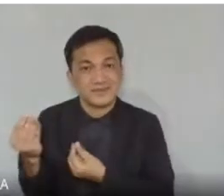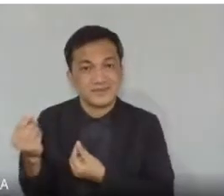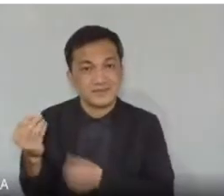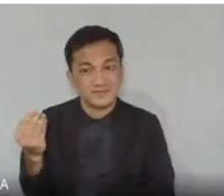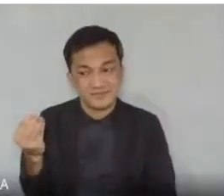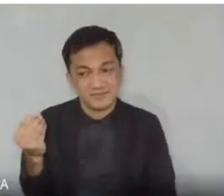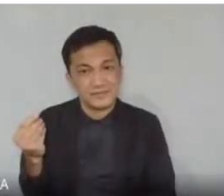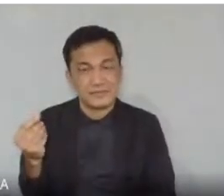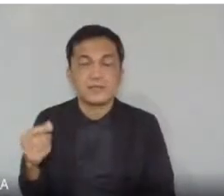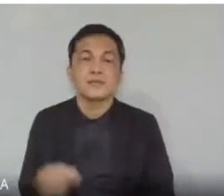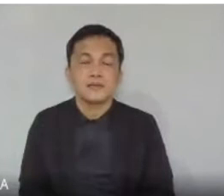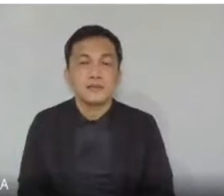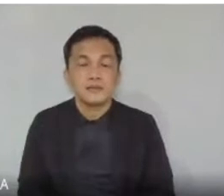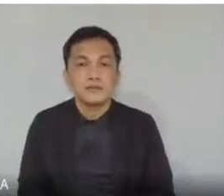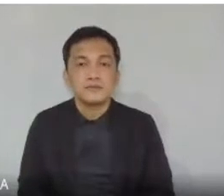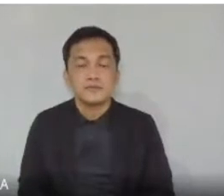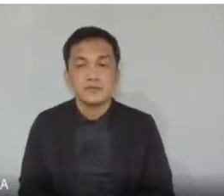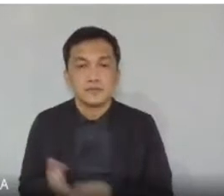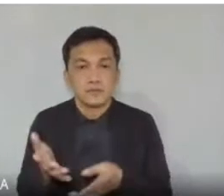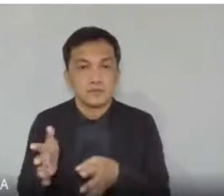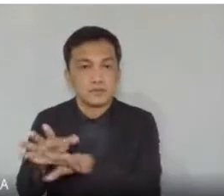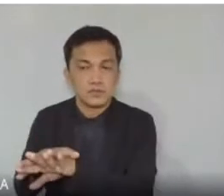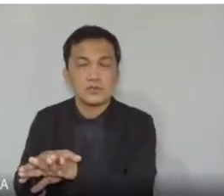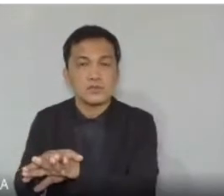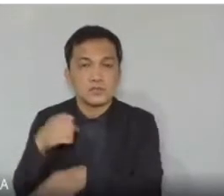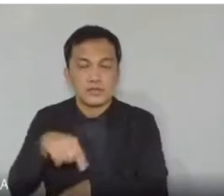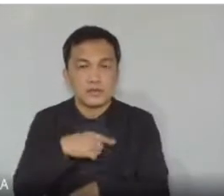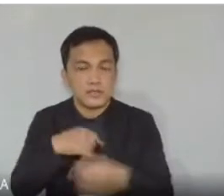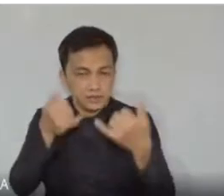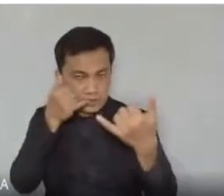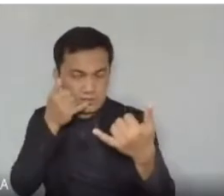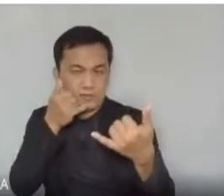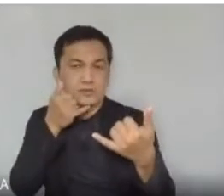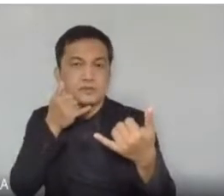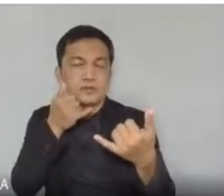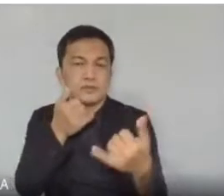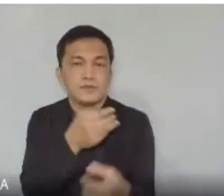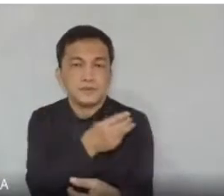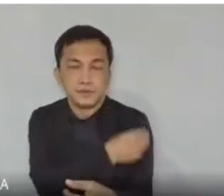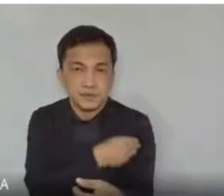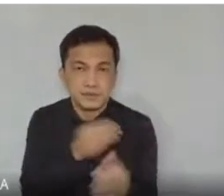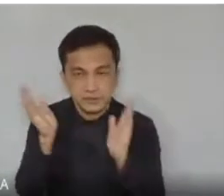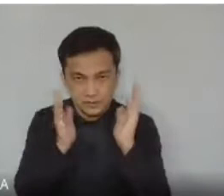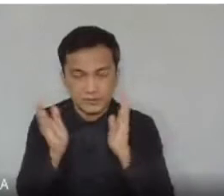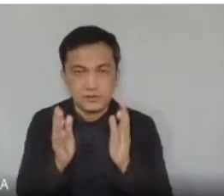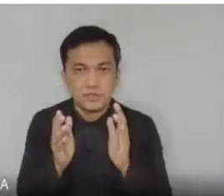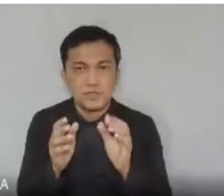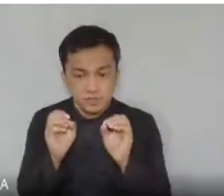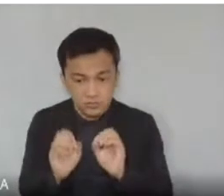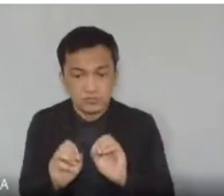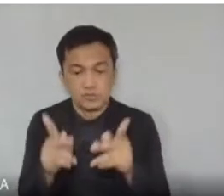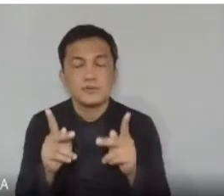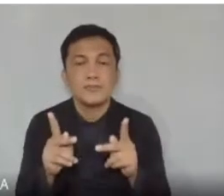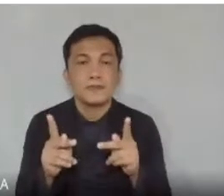we scale up telemedicine in terms of privacy standards, multi-agency accountability is a work in